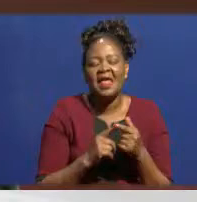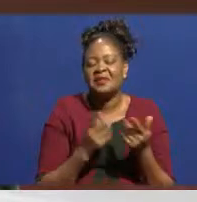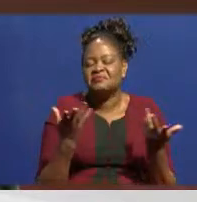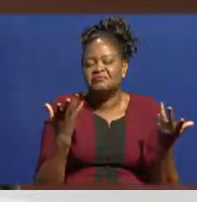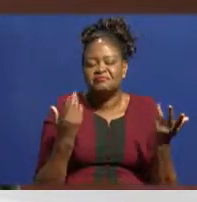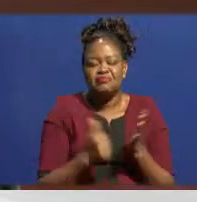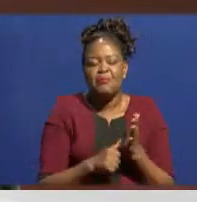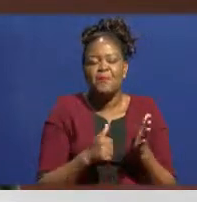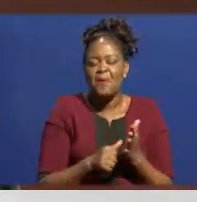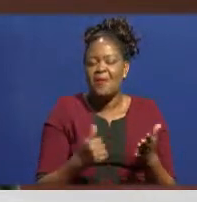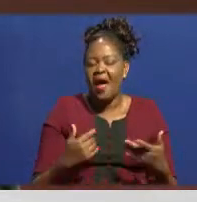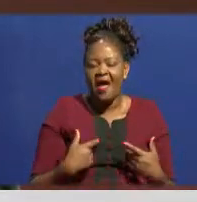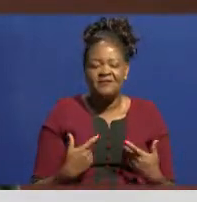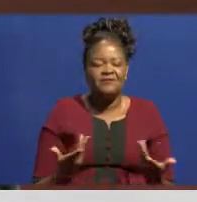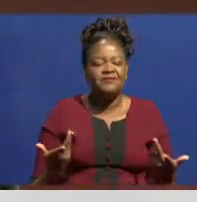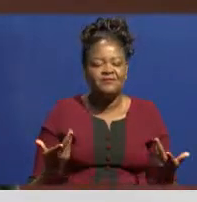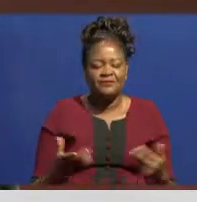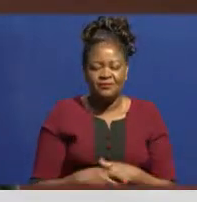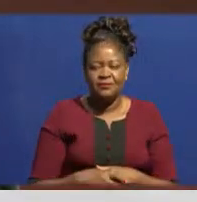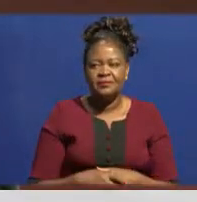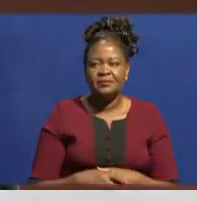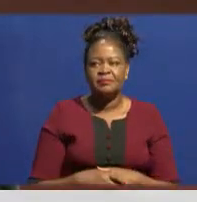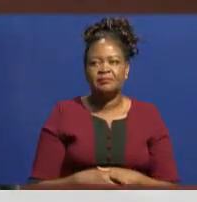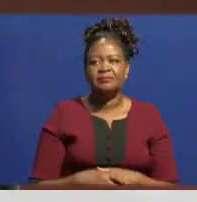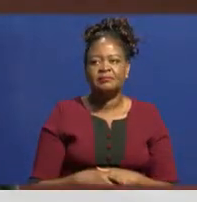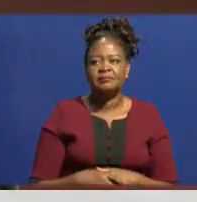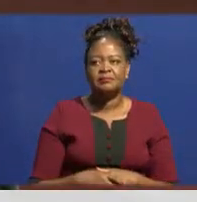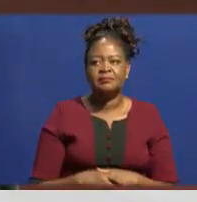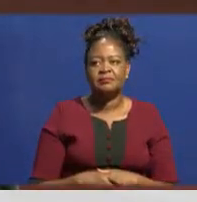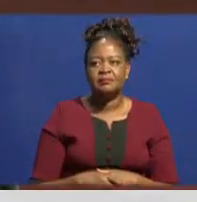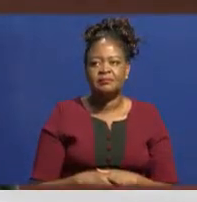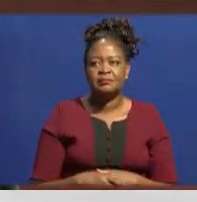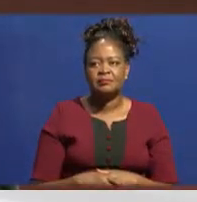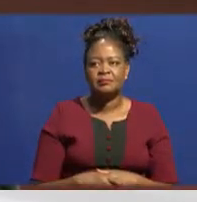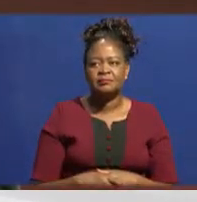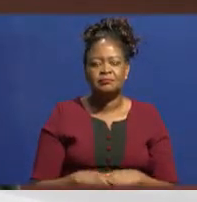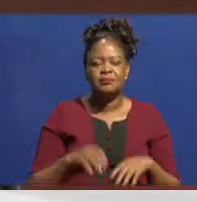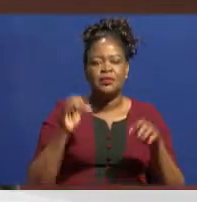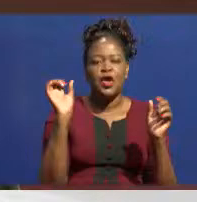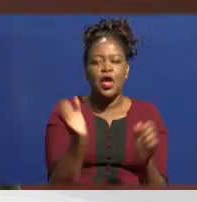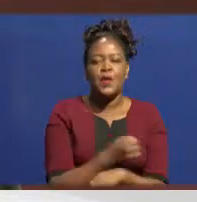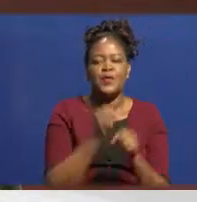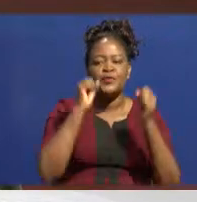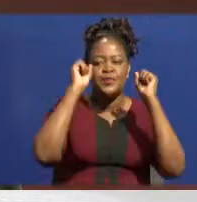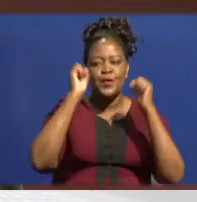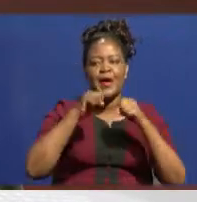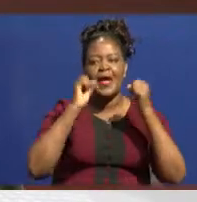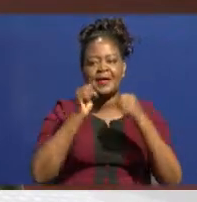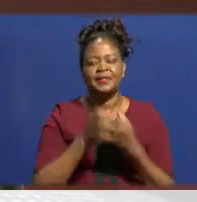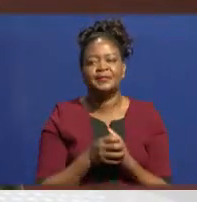then we are not likely to move together. Yes. And therefore, I